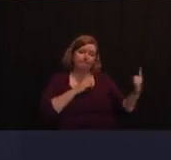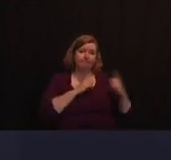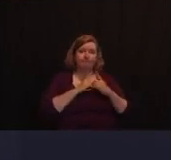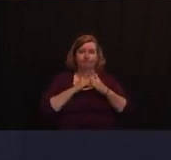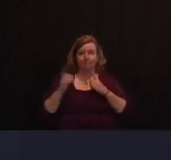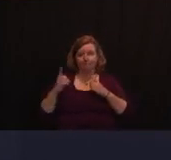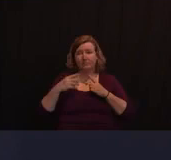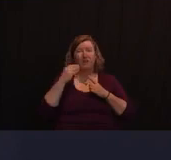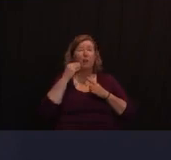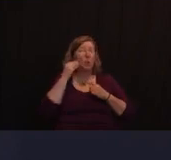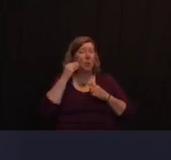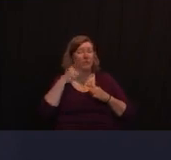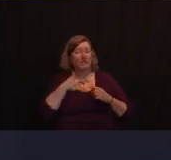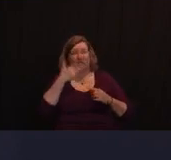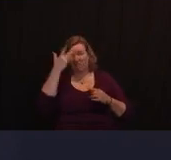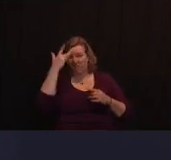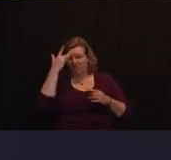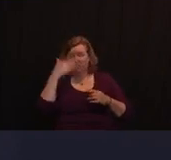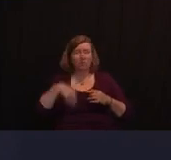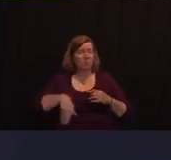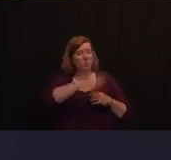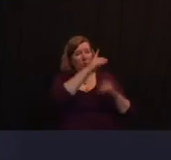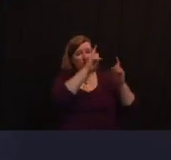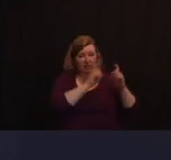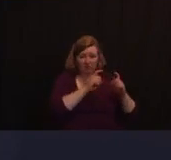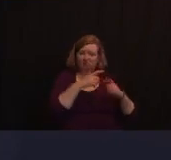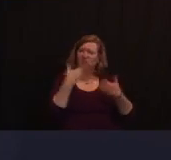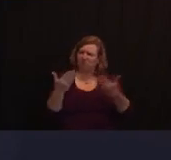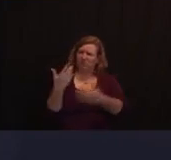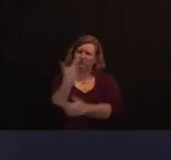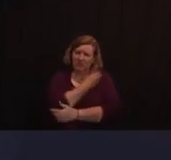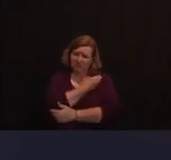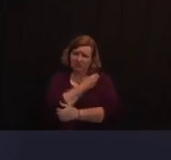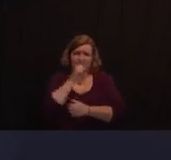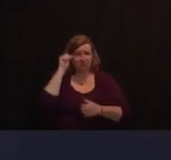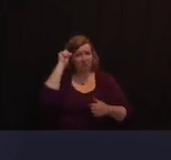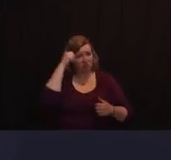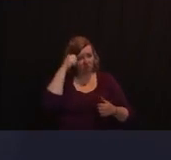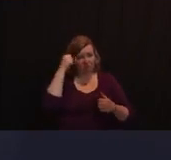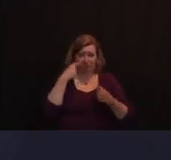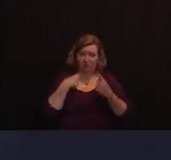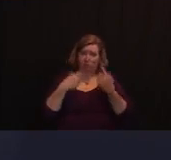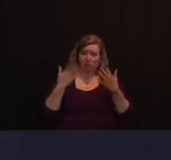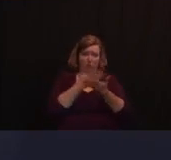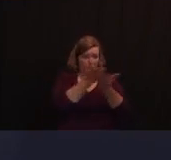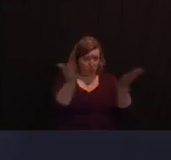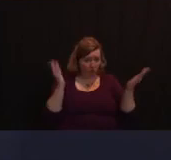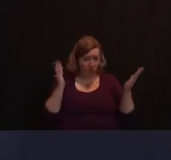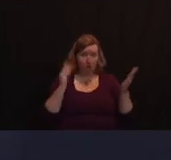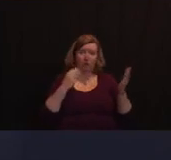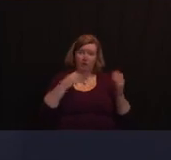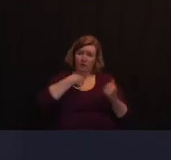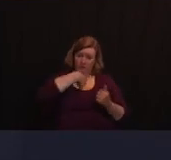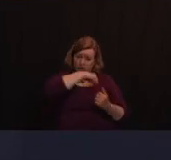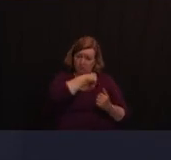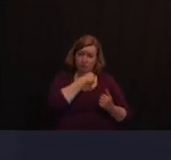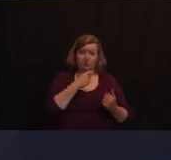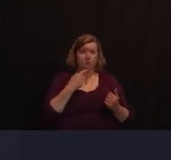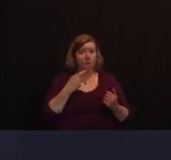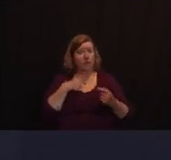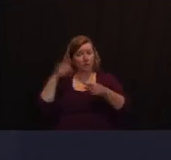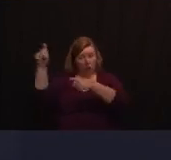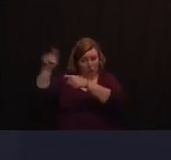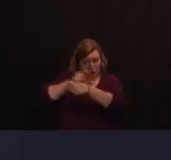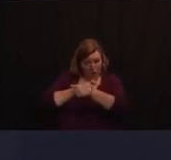when you're sick, get tested, get vaccinated, and remember, for each other and for us all, please take the call and download the